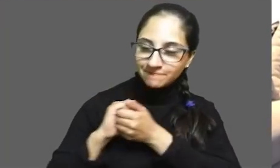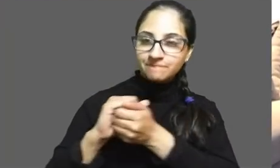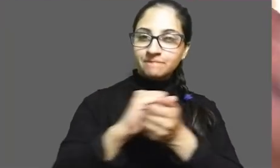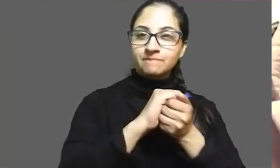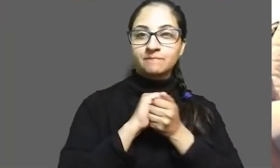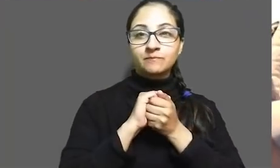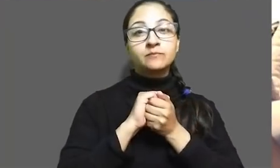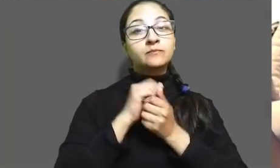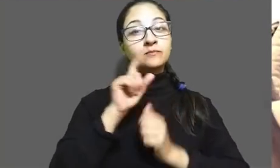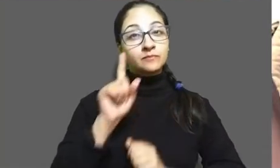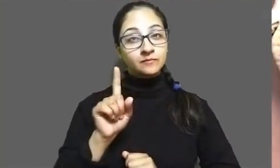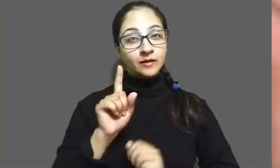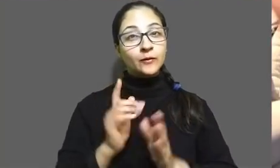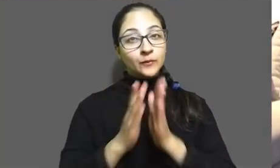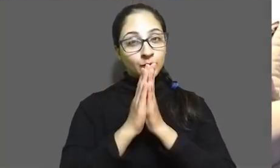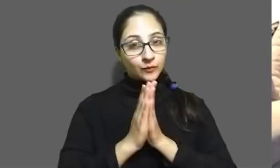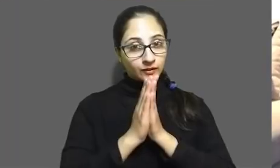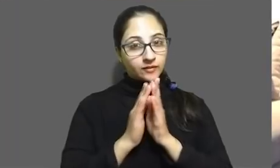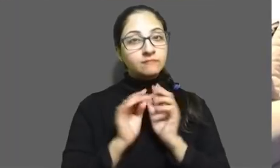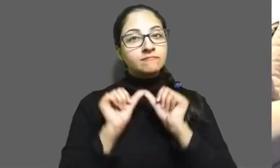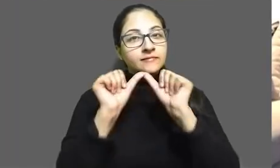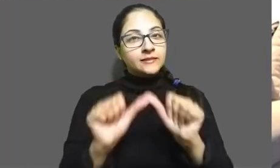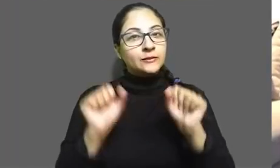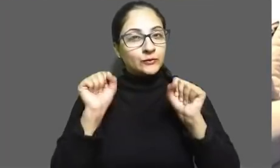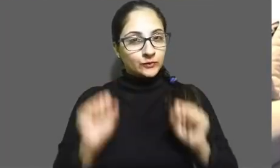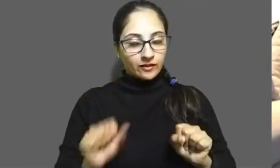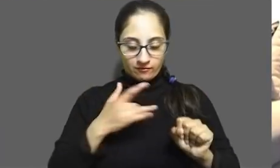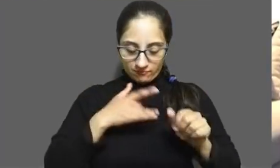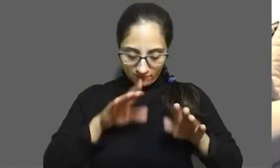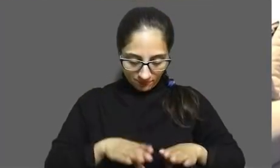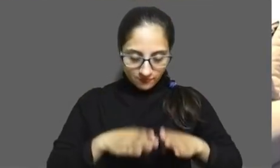the experience of praying together as a Jamaat.